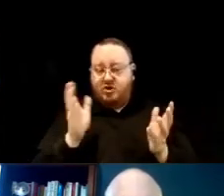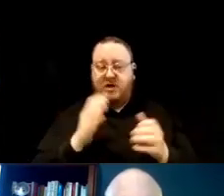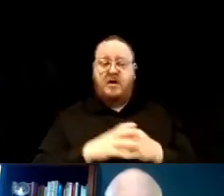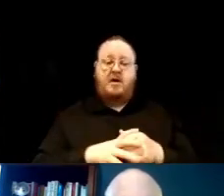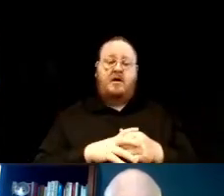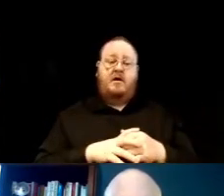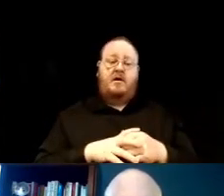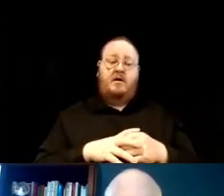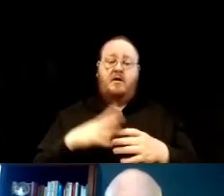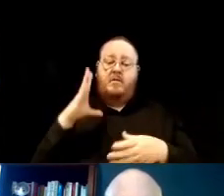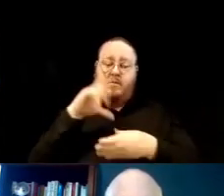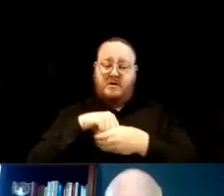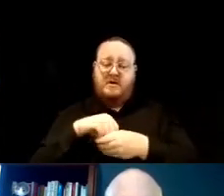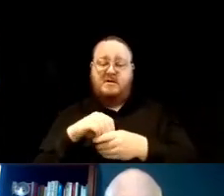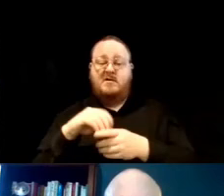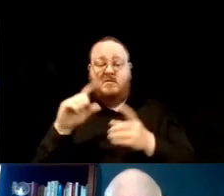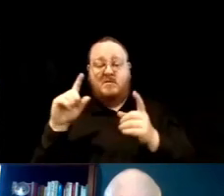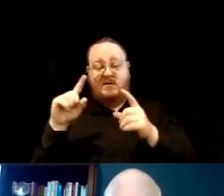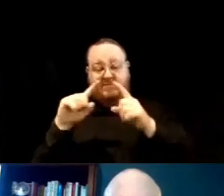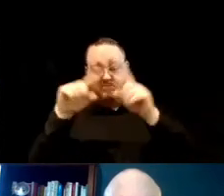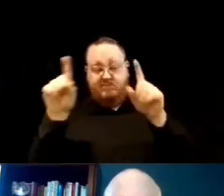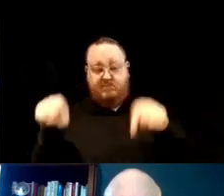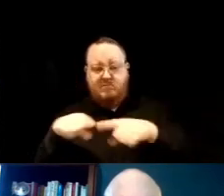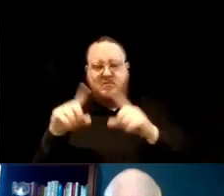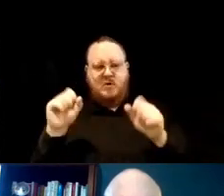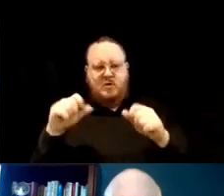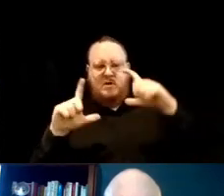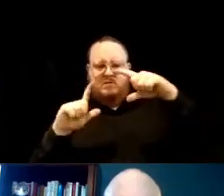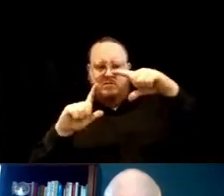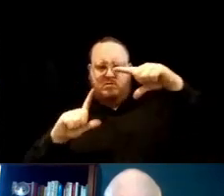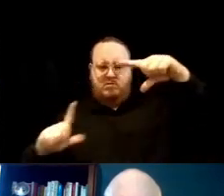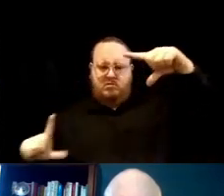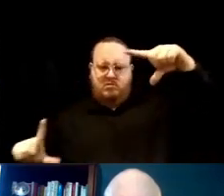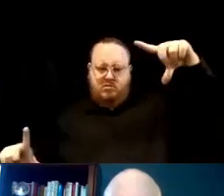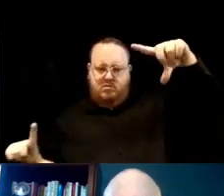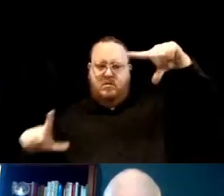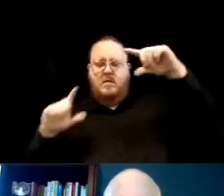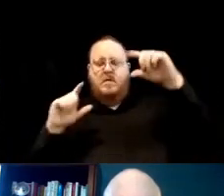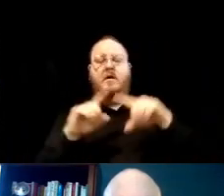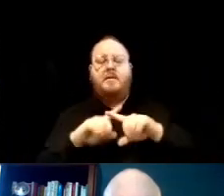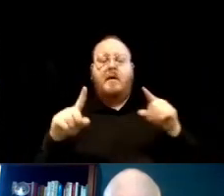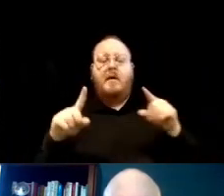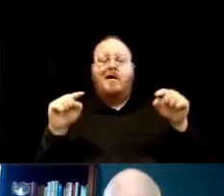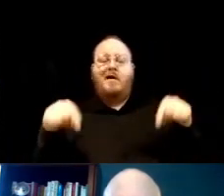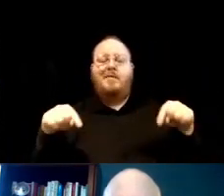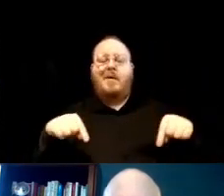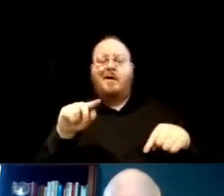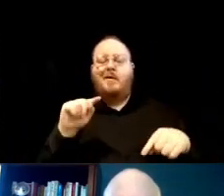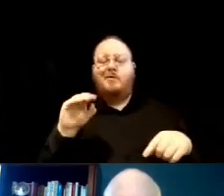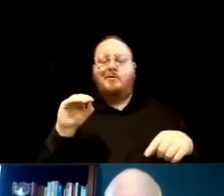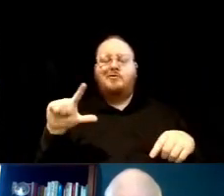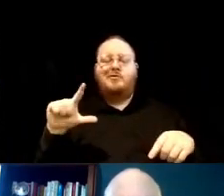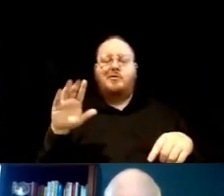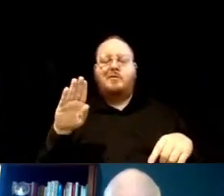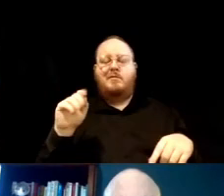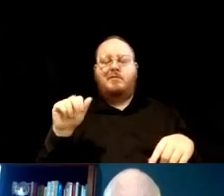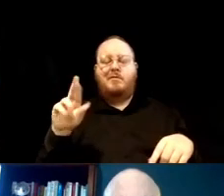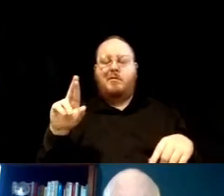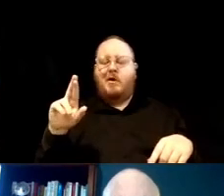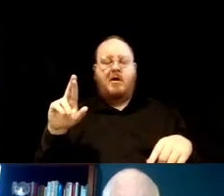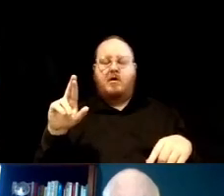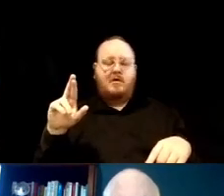panel bigger by dragging that, right? But it doesn't make the toolbar bigger because those buttons at the bottom can look very